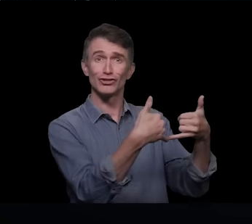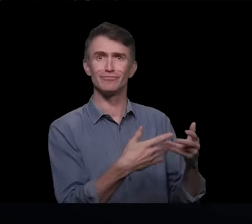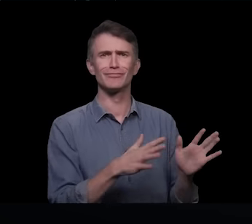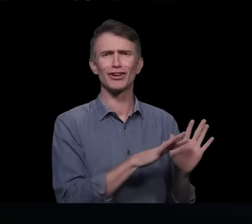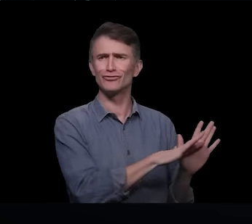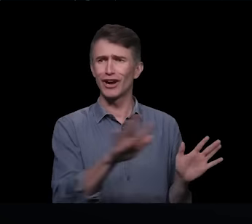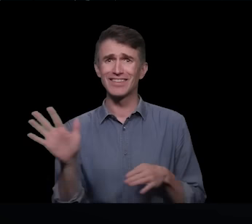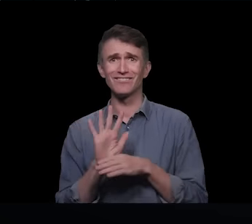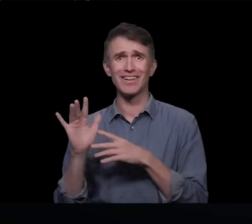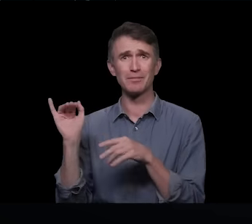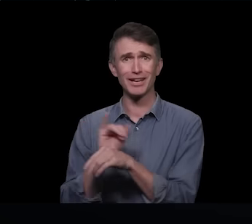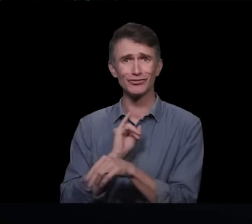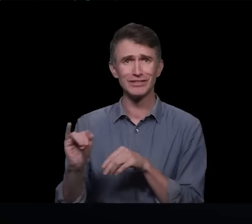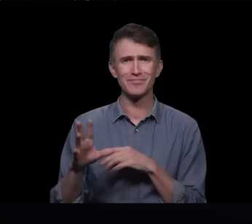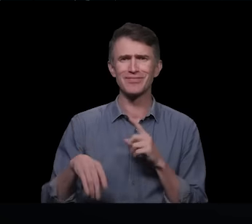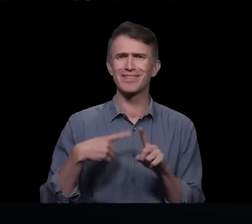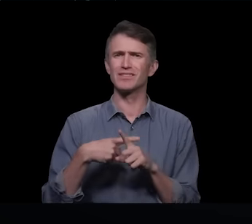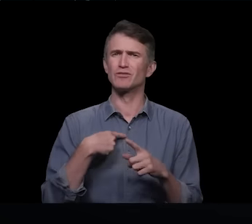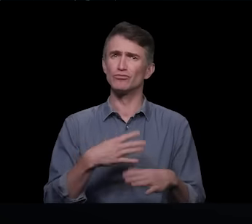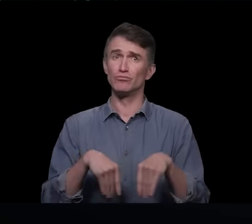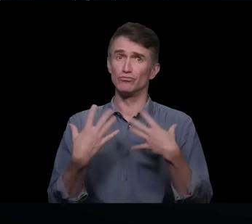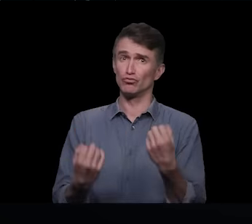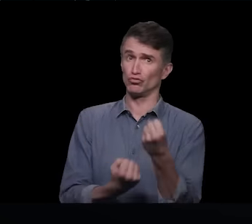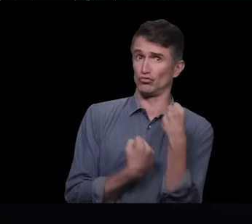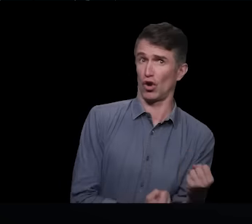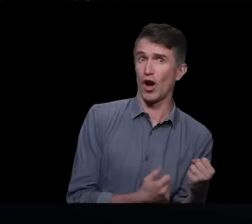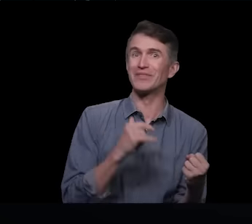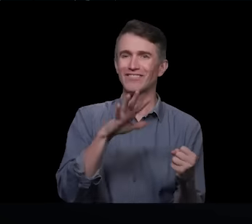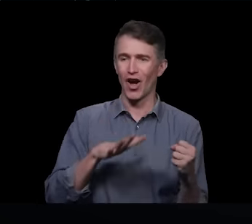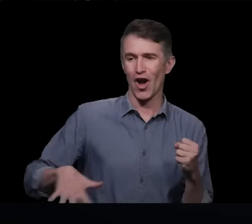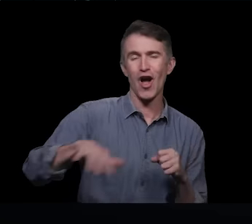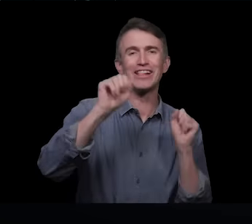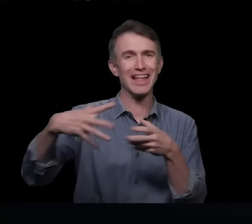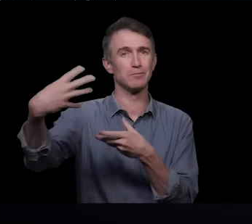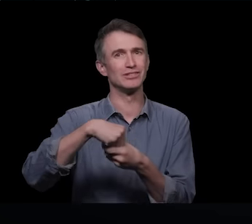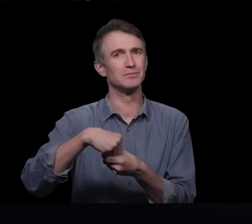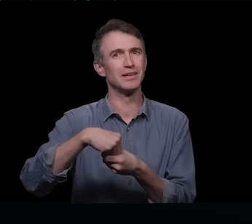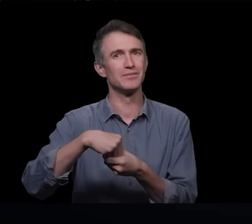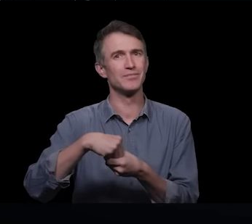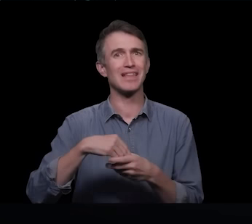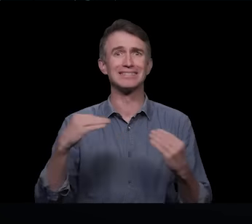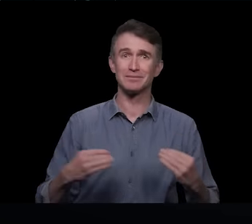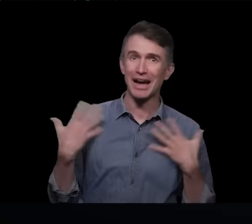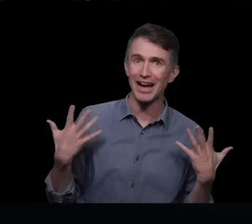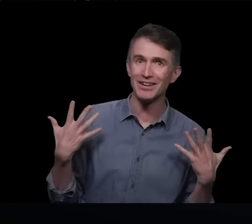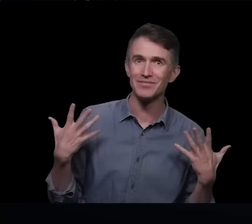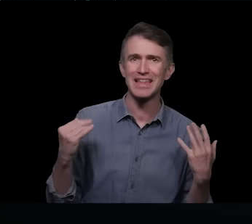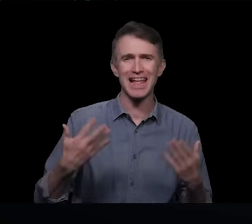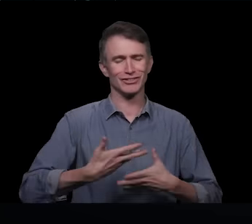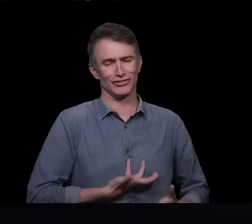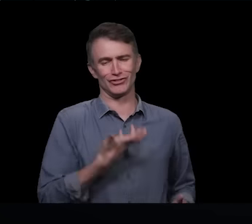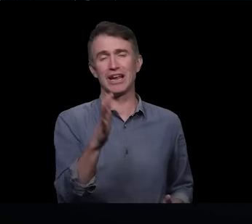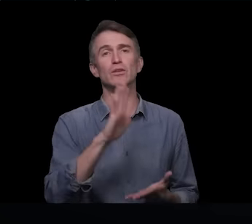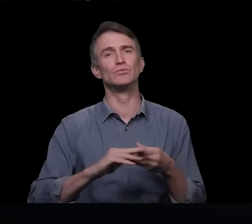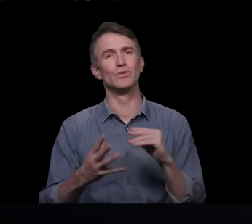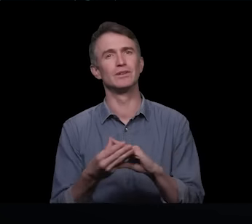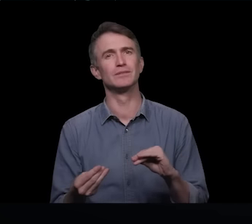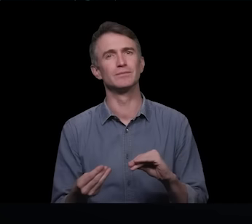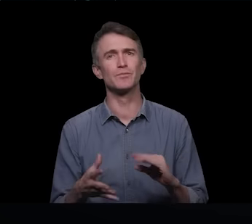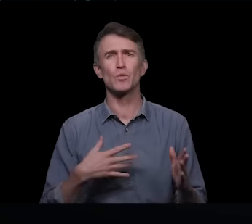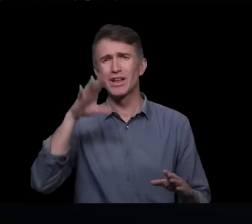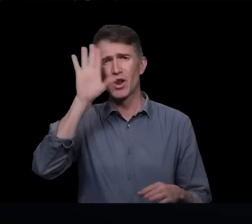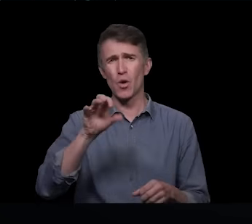the Oscars and across the film industry, we're only strong when everyone can participate, be inspired, and share their own